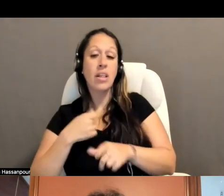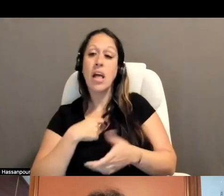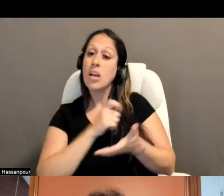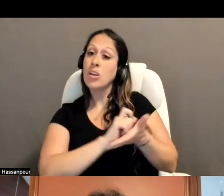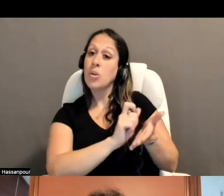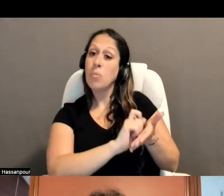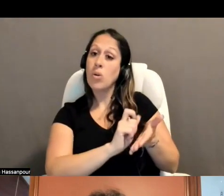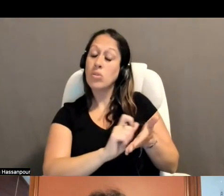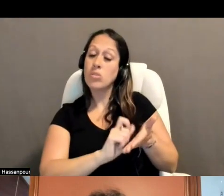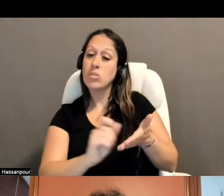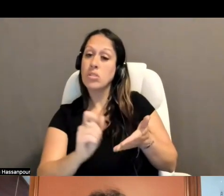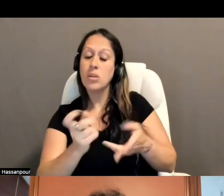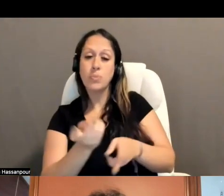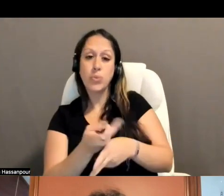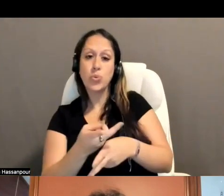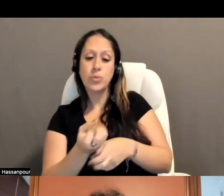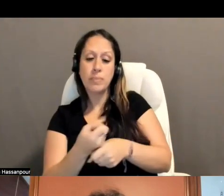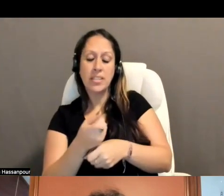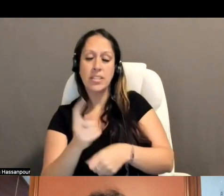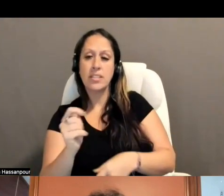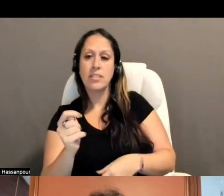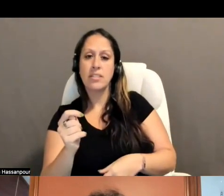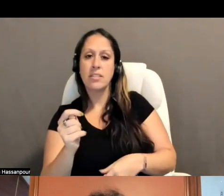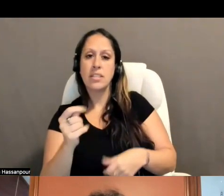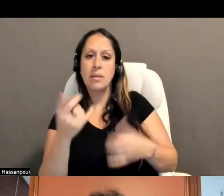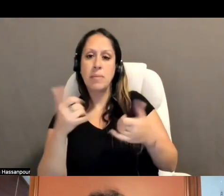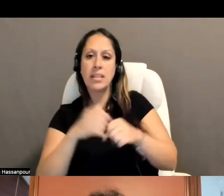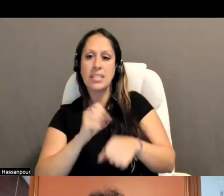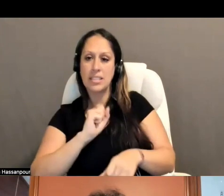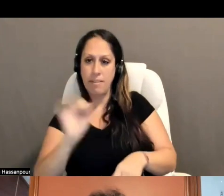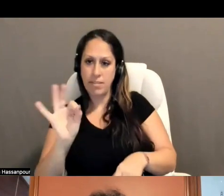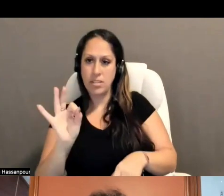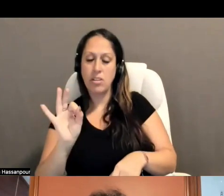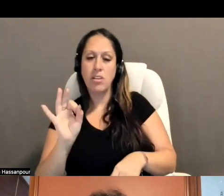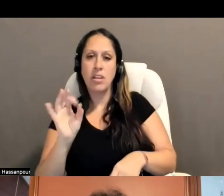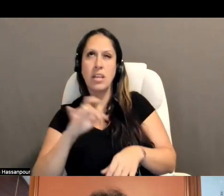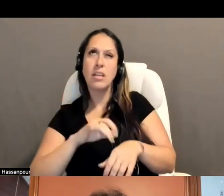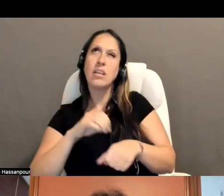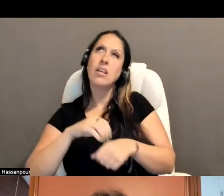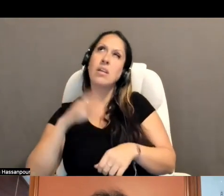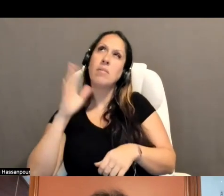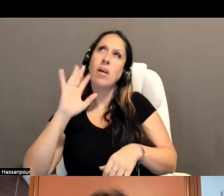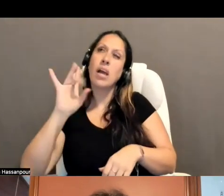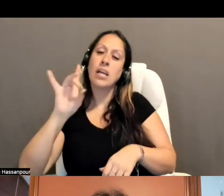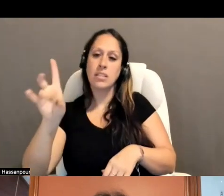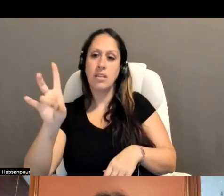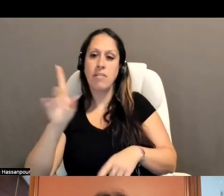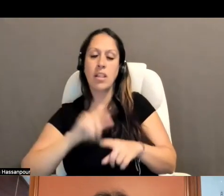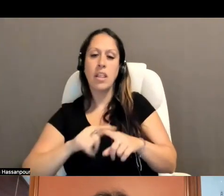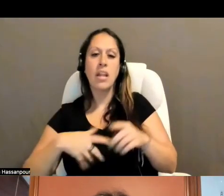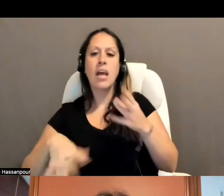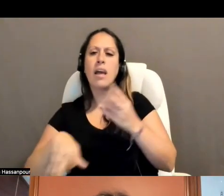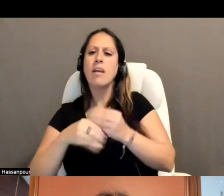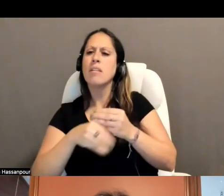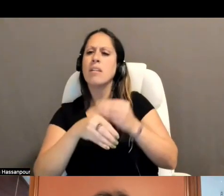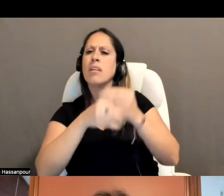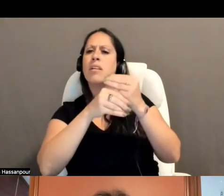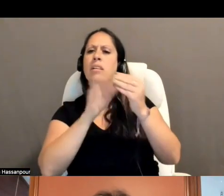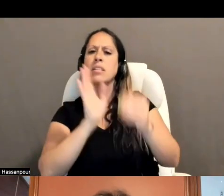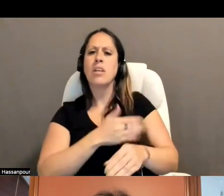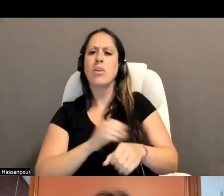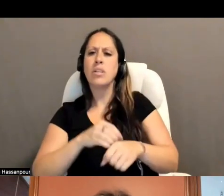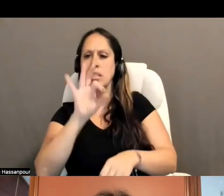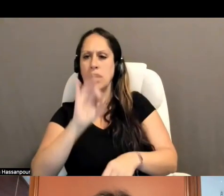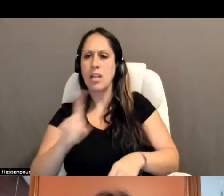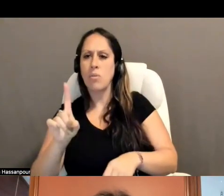composed it and produced it and played it in San Francisco in 87. And then I added some additional songs in